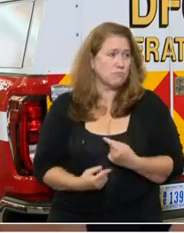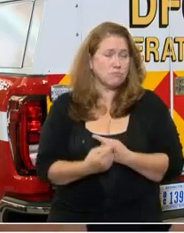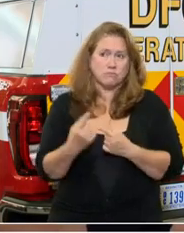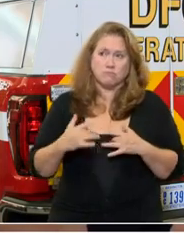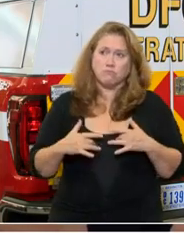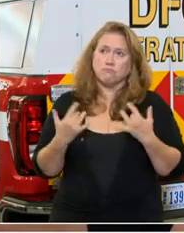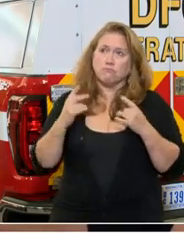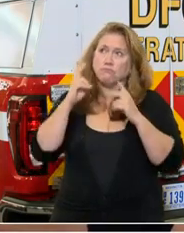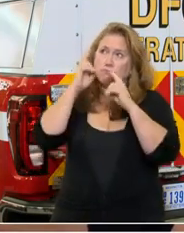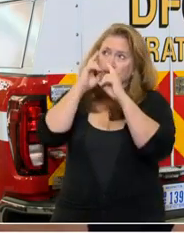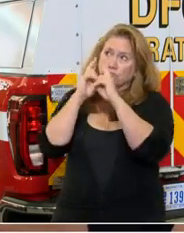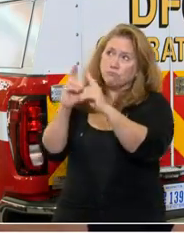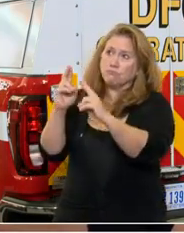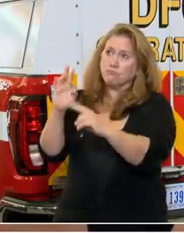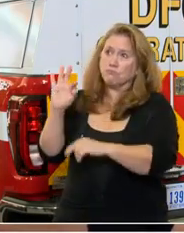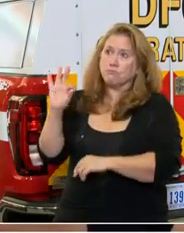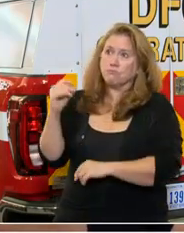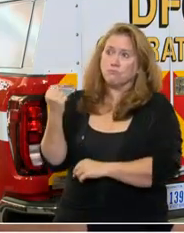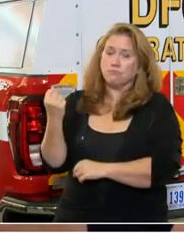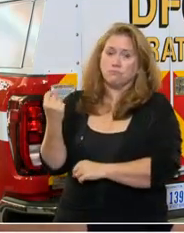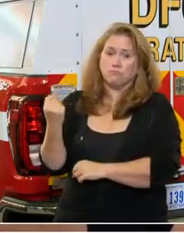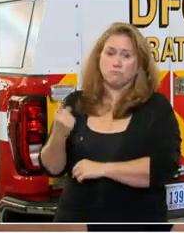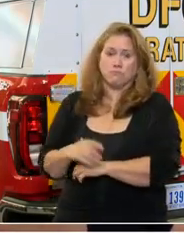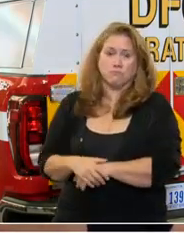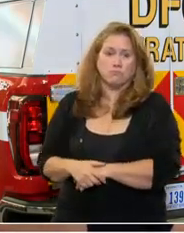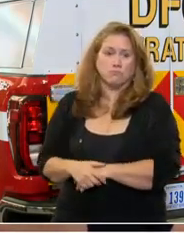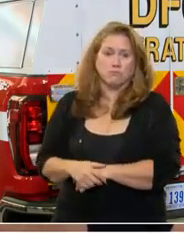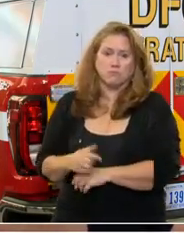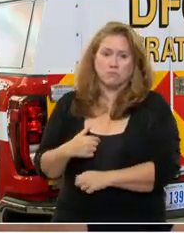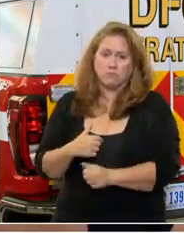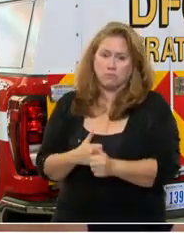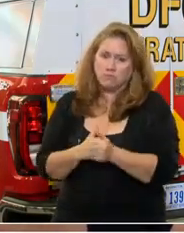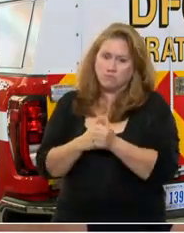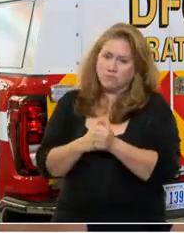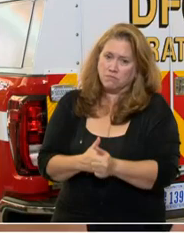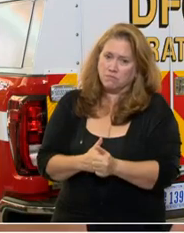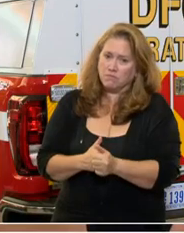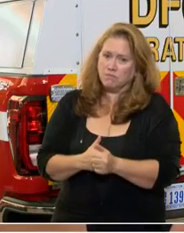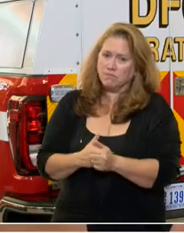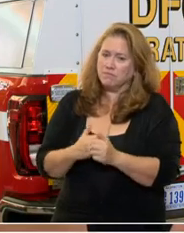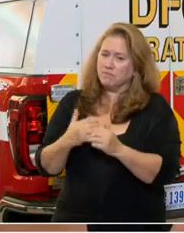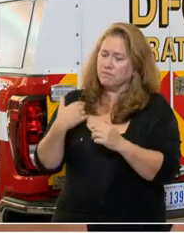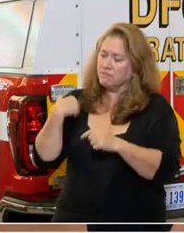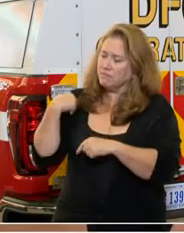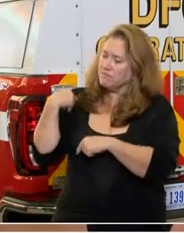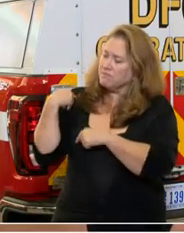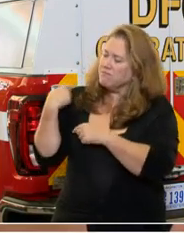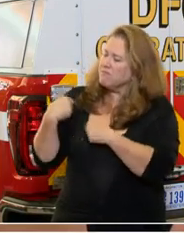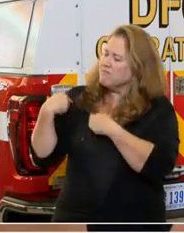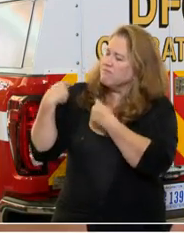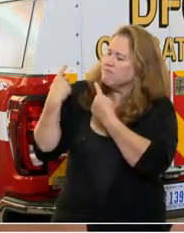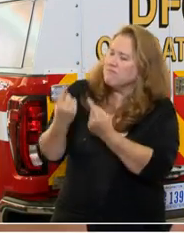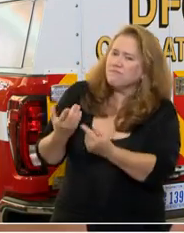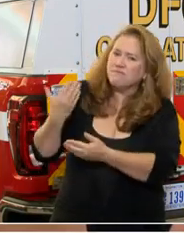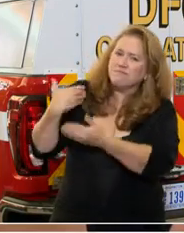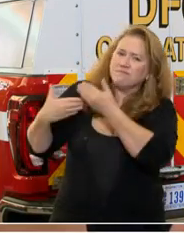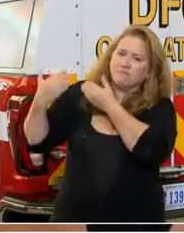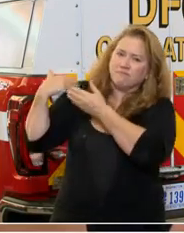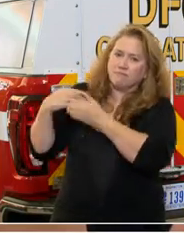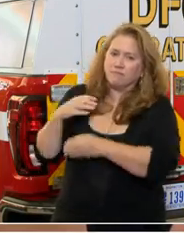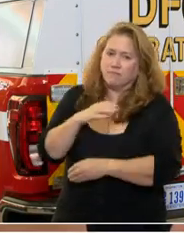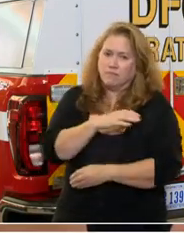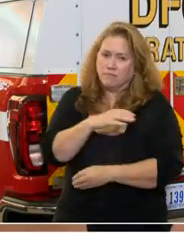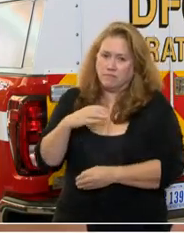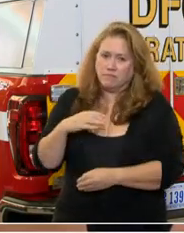from Ward 3, Councilmember Mary Che, who led this event for so many years. Thank you, Councilmember Che, for her leadership and